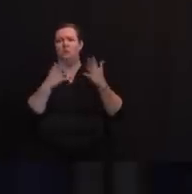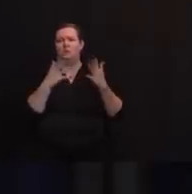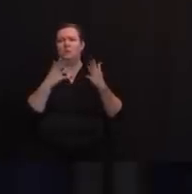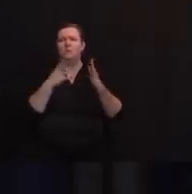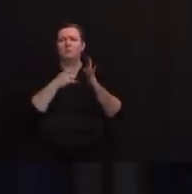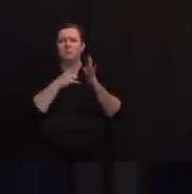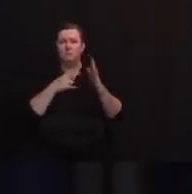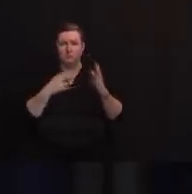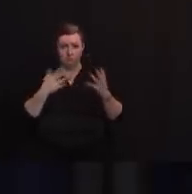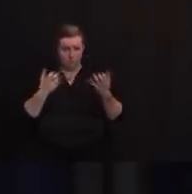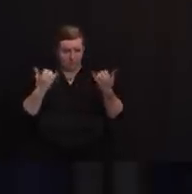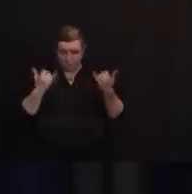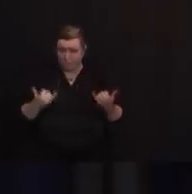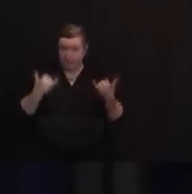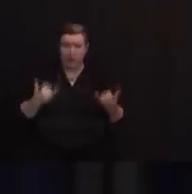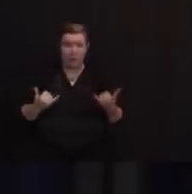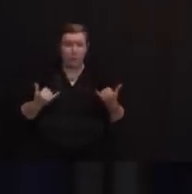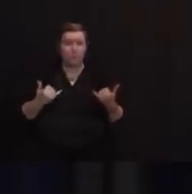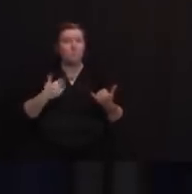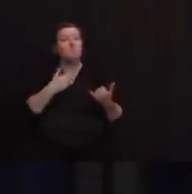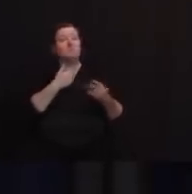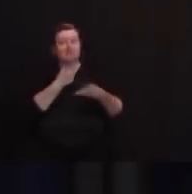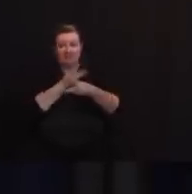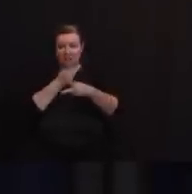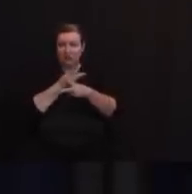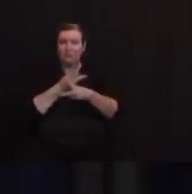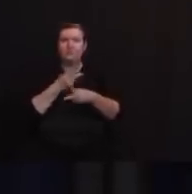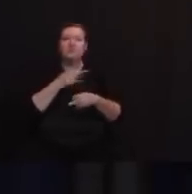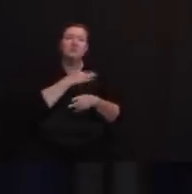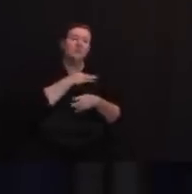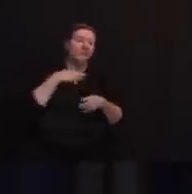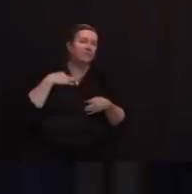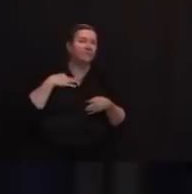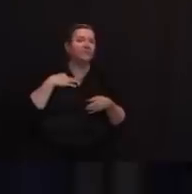right now where they were delaying till after the holidays.